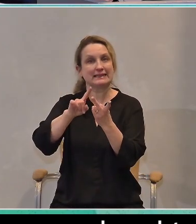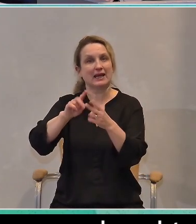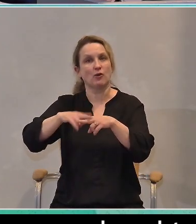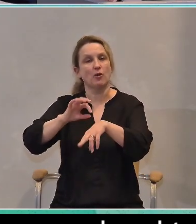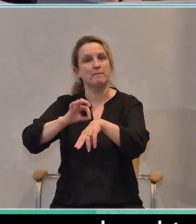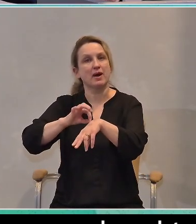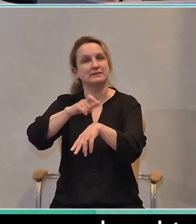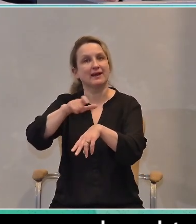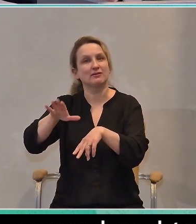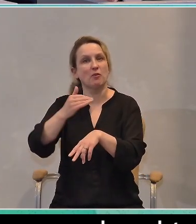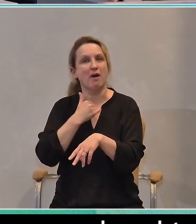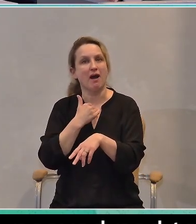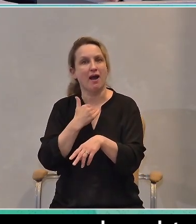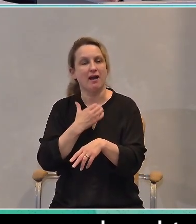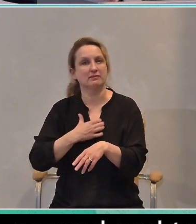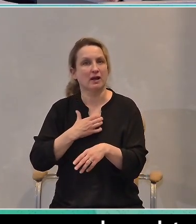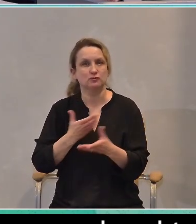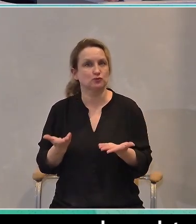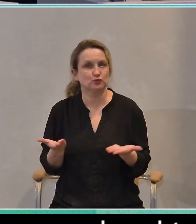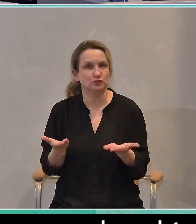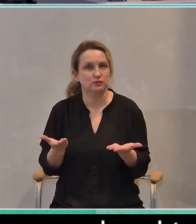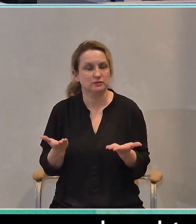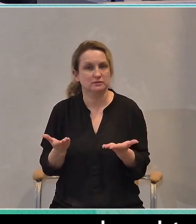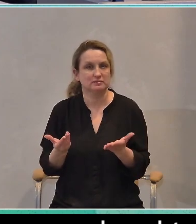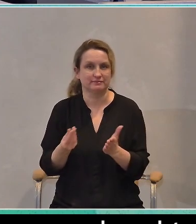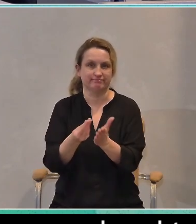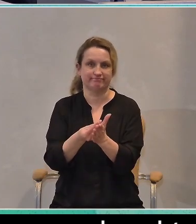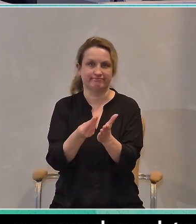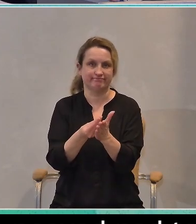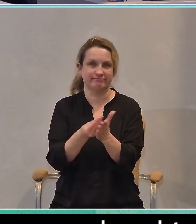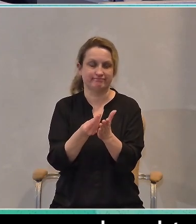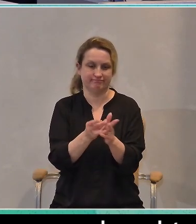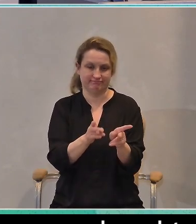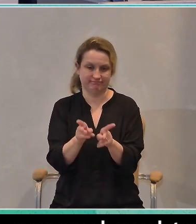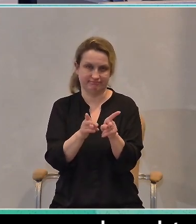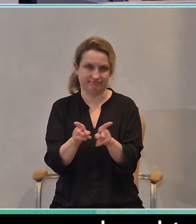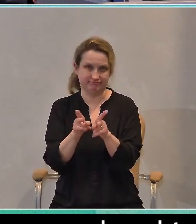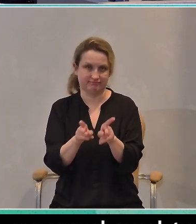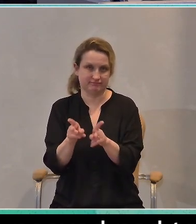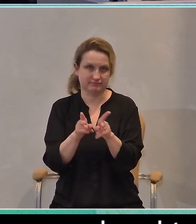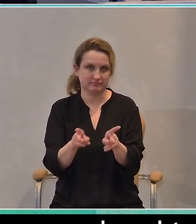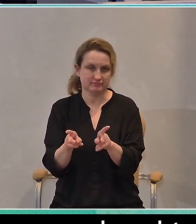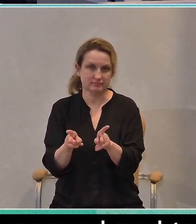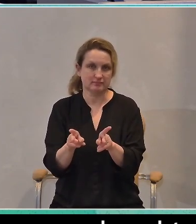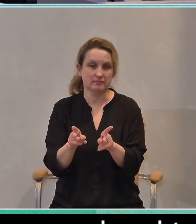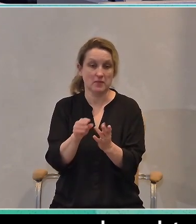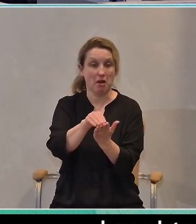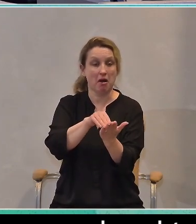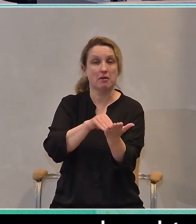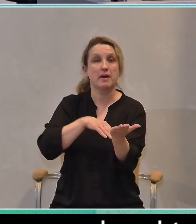can't do solidarity. And secondly, patient's voice is important